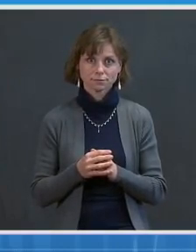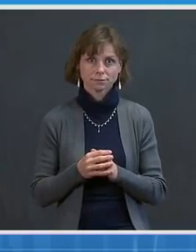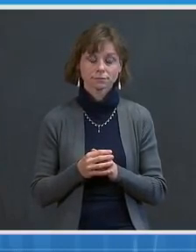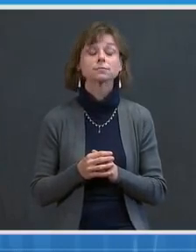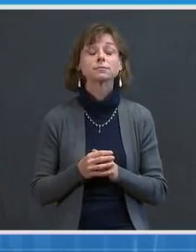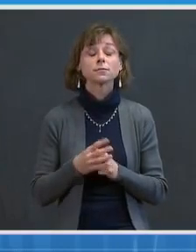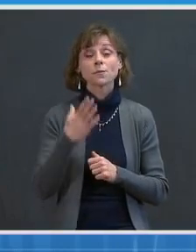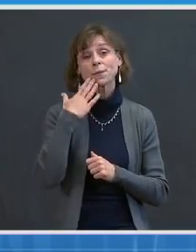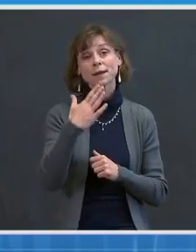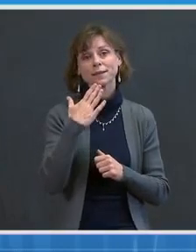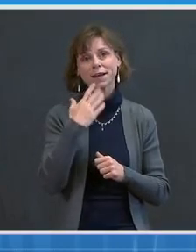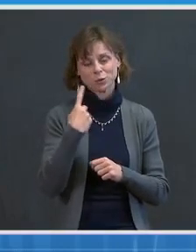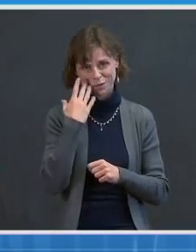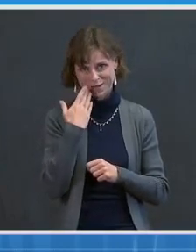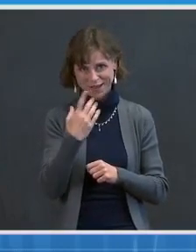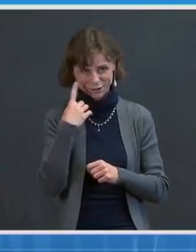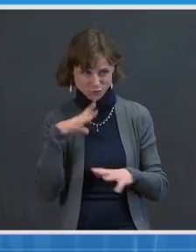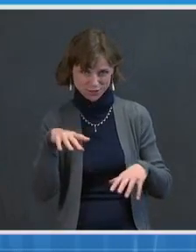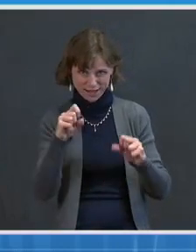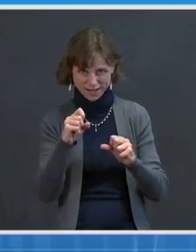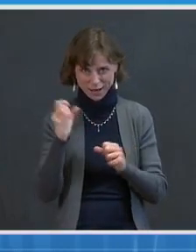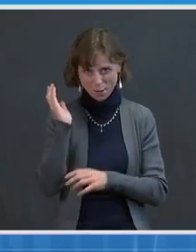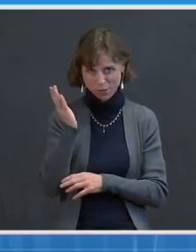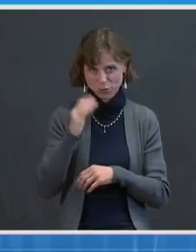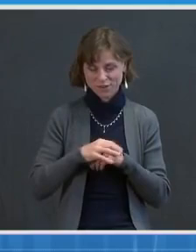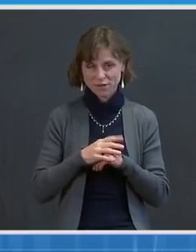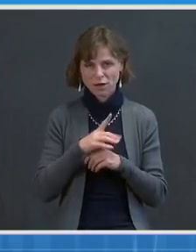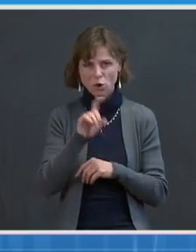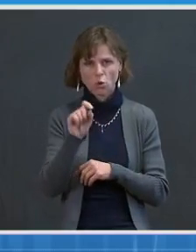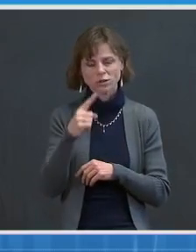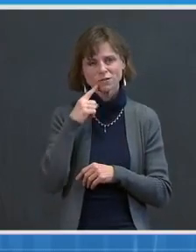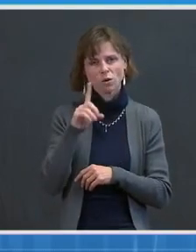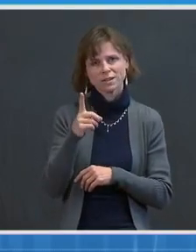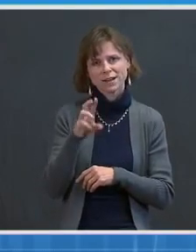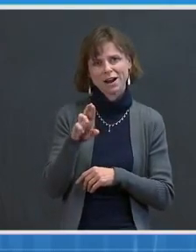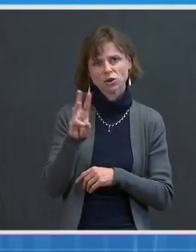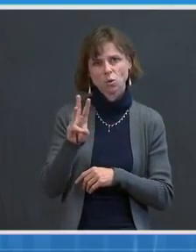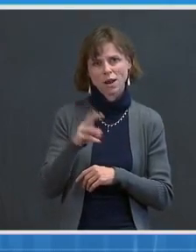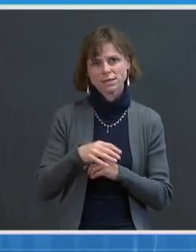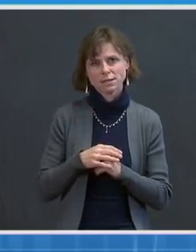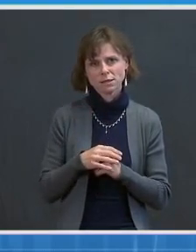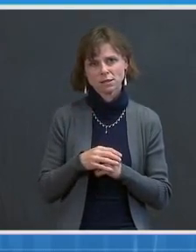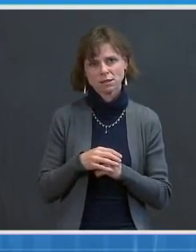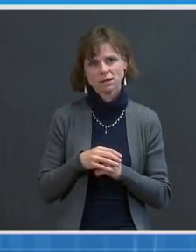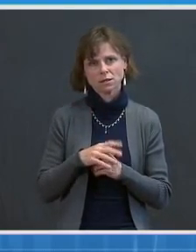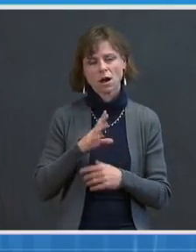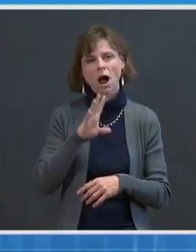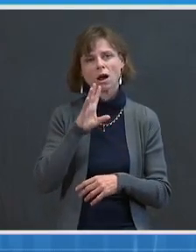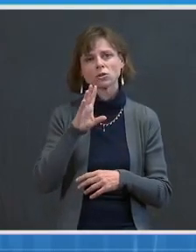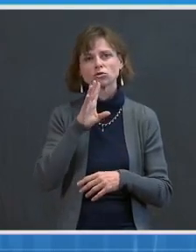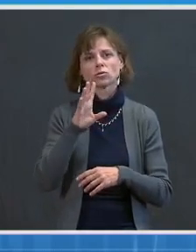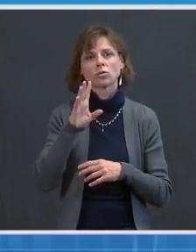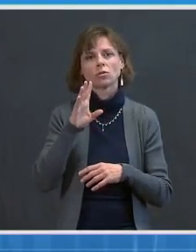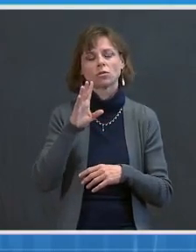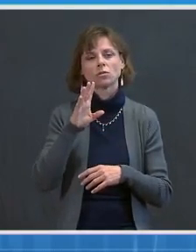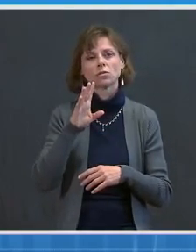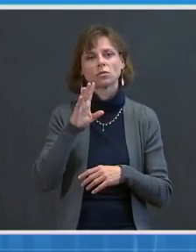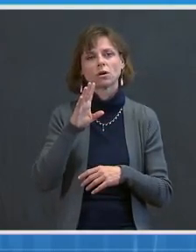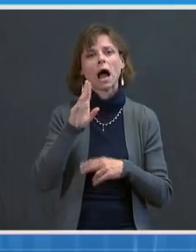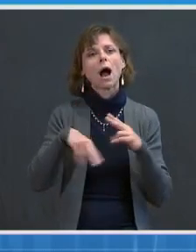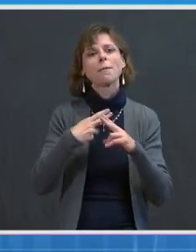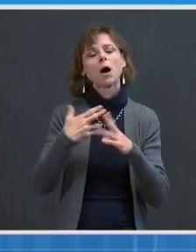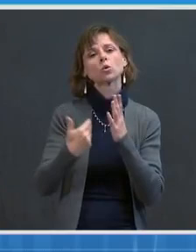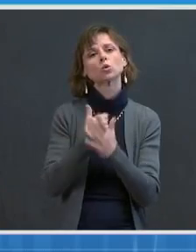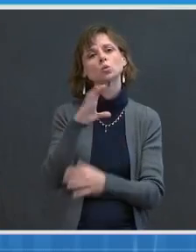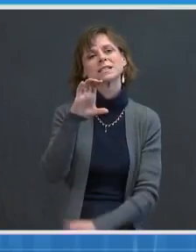Thank you, and thank you for doing this briefing. My question is for Dr. Walensky regarding the new CDC guidance on what vaccinated people